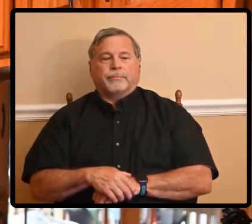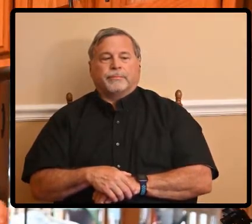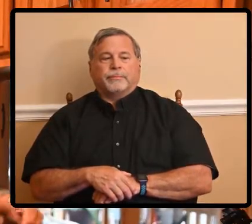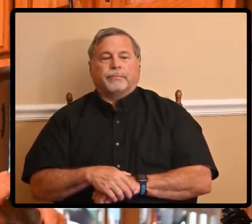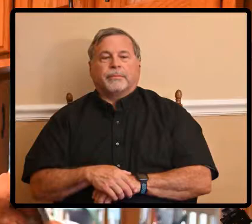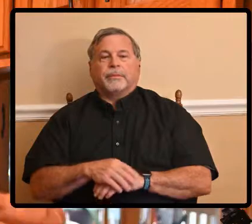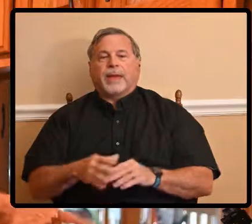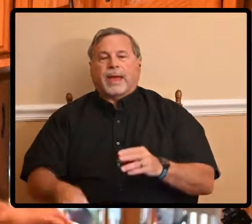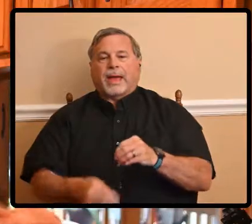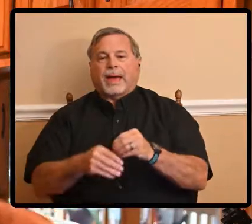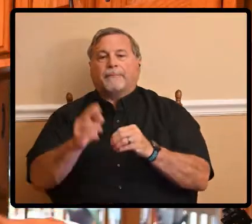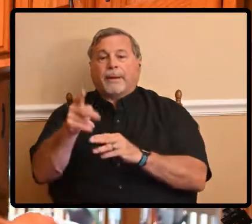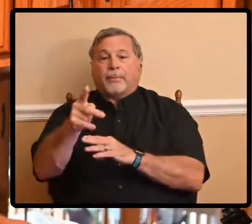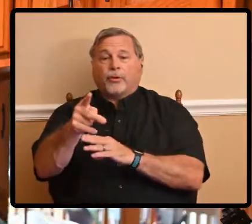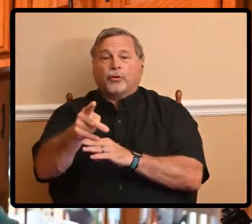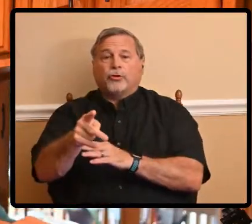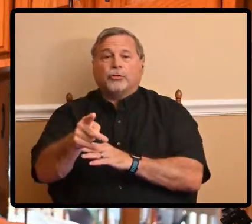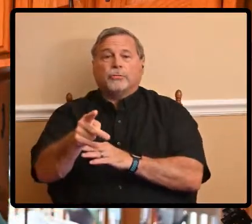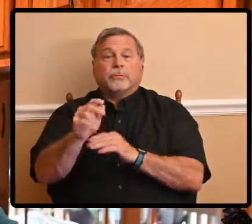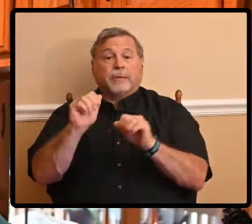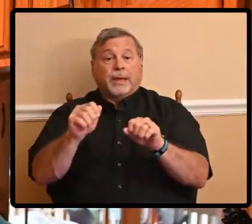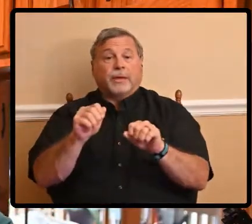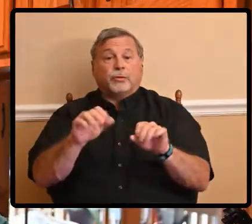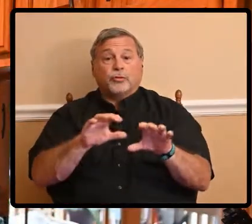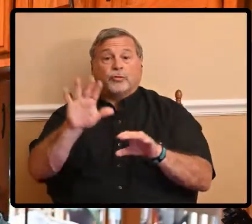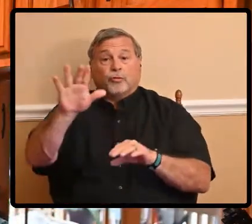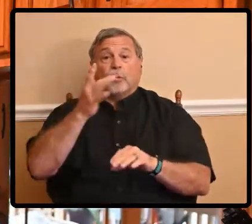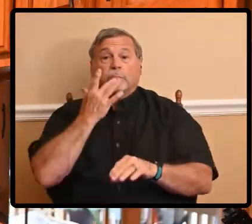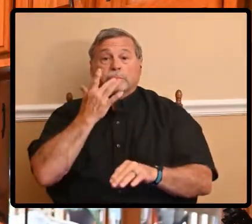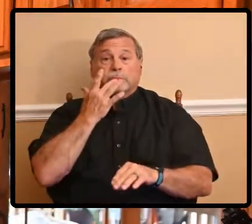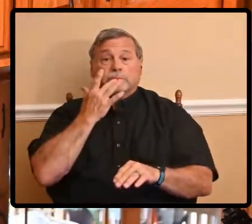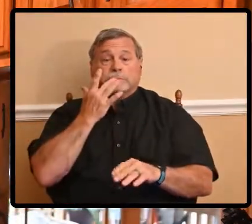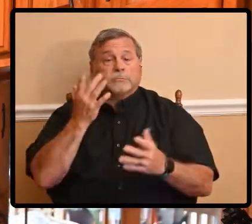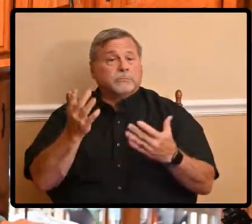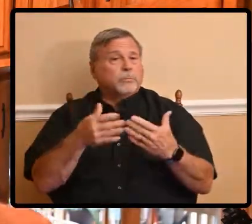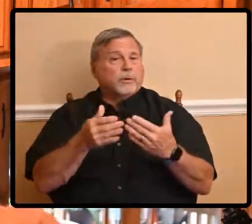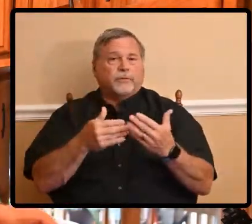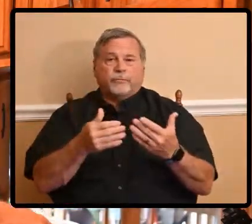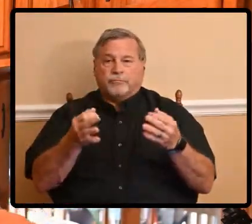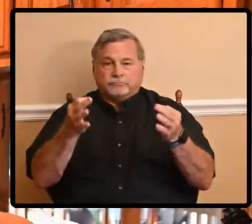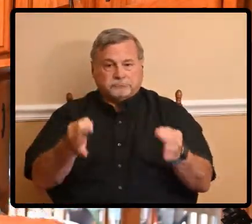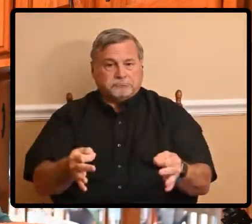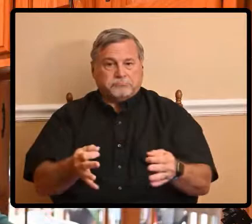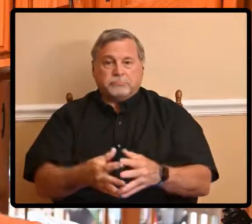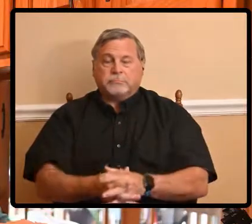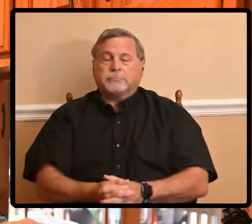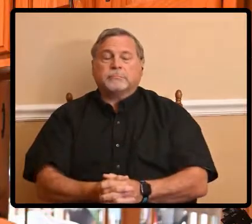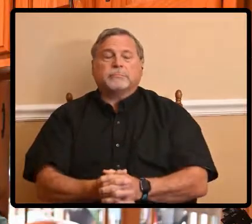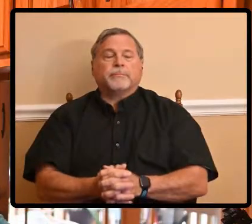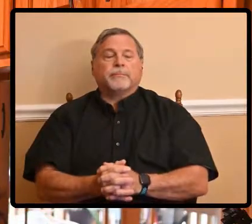I'm going to take some pepper. Now again, you can do this to taste, so whatever works for you.